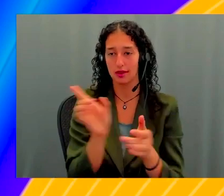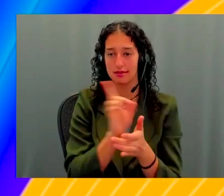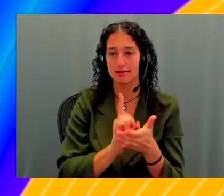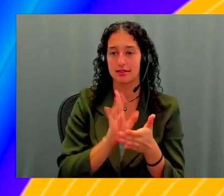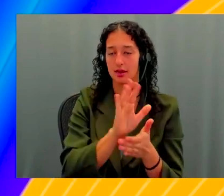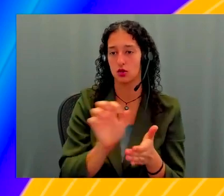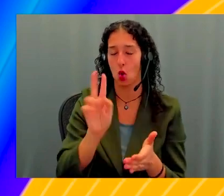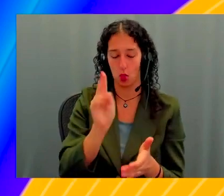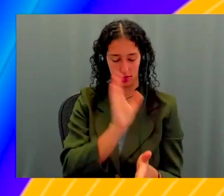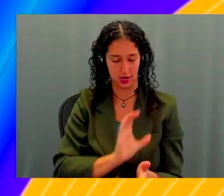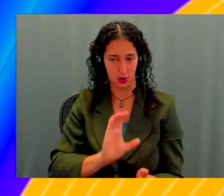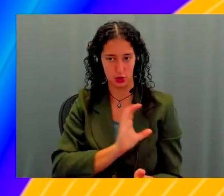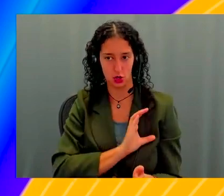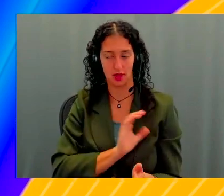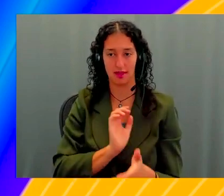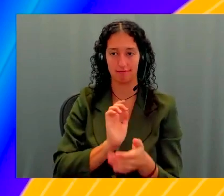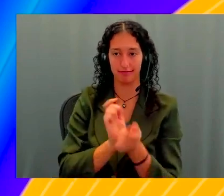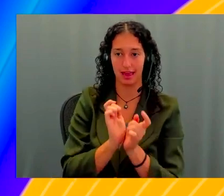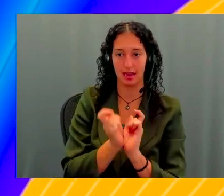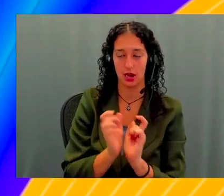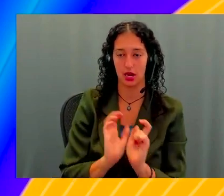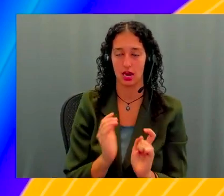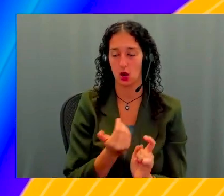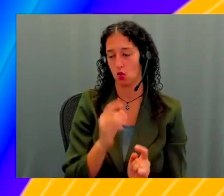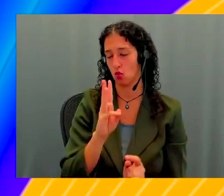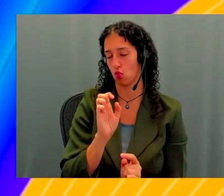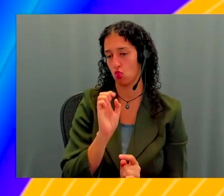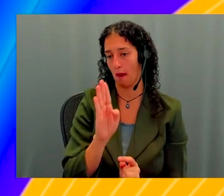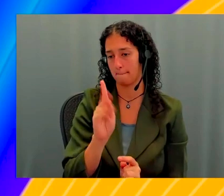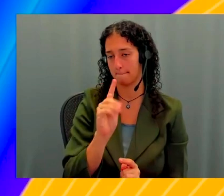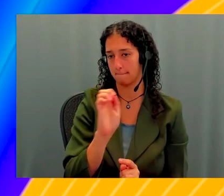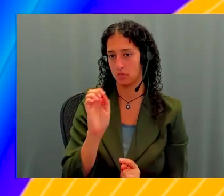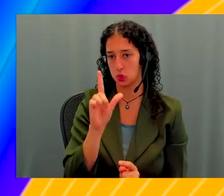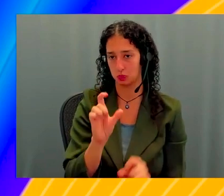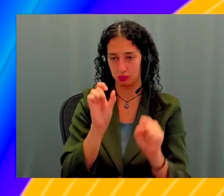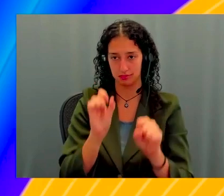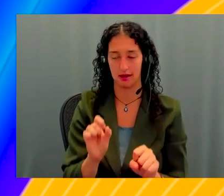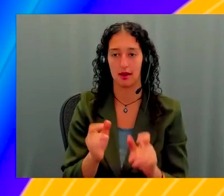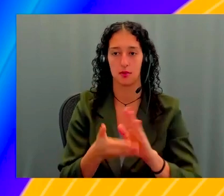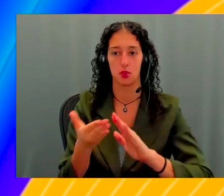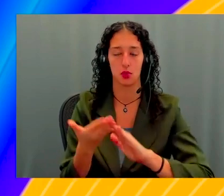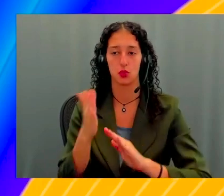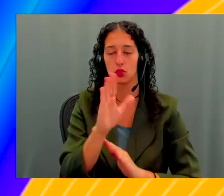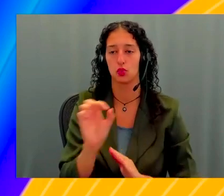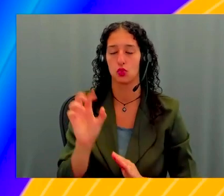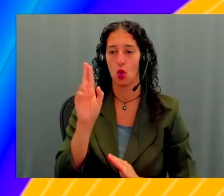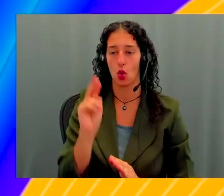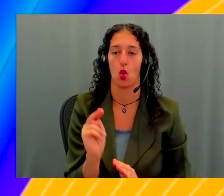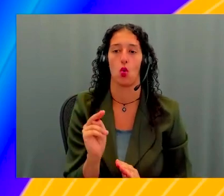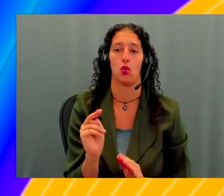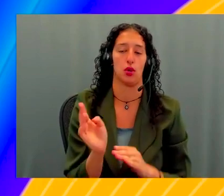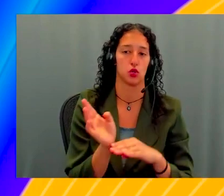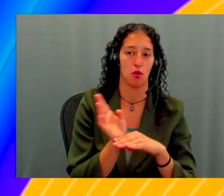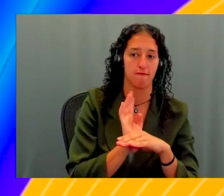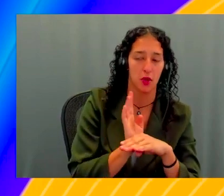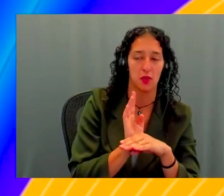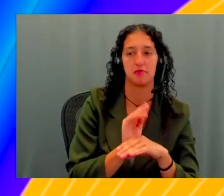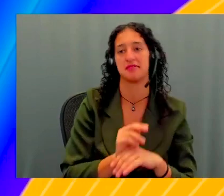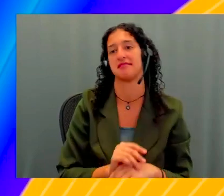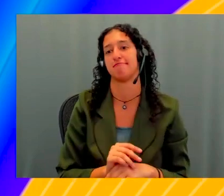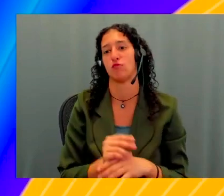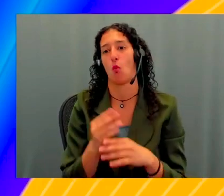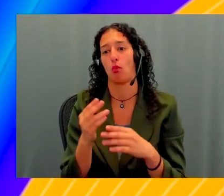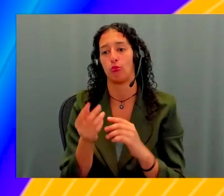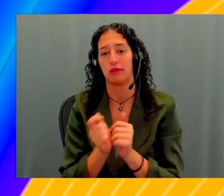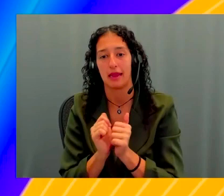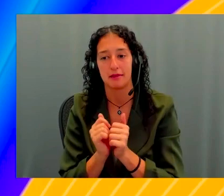it, all within our web browser tool. And you can actually produce your own game cutscenes, your own short films, Pixar-esque. You can see a